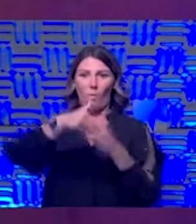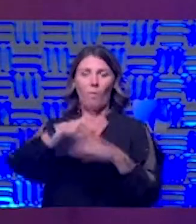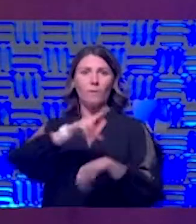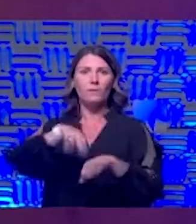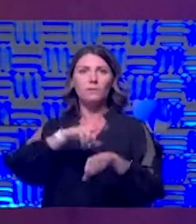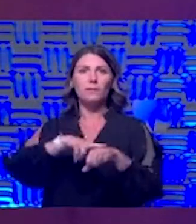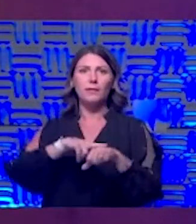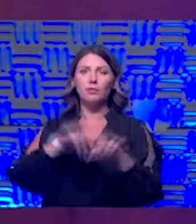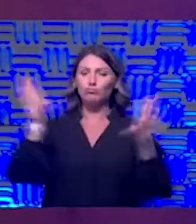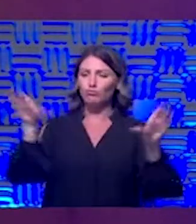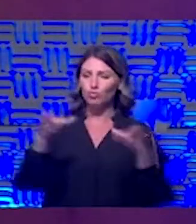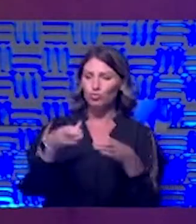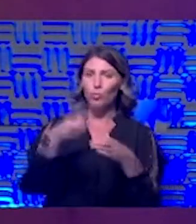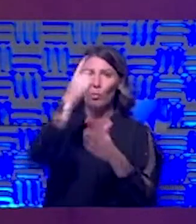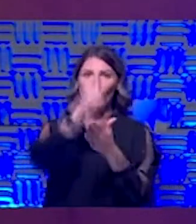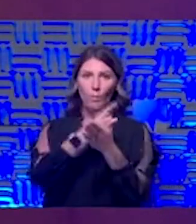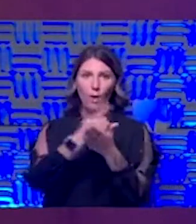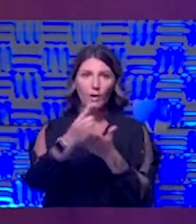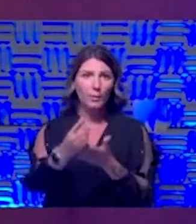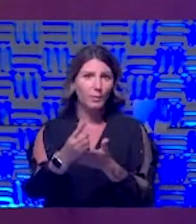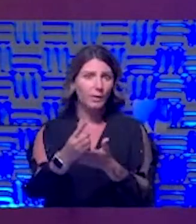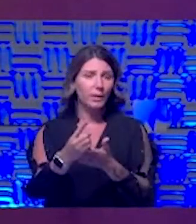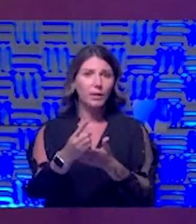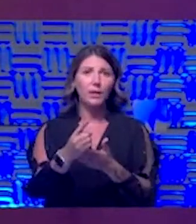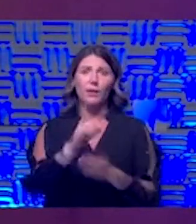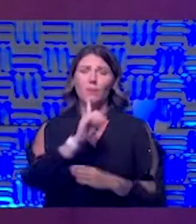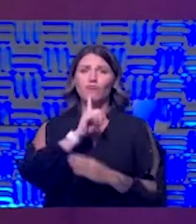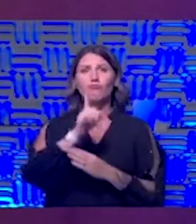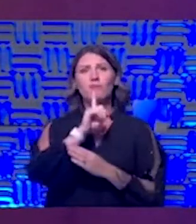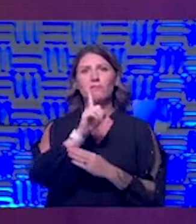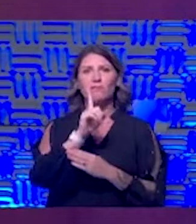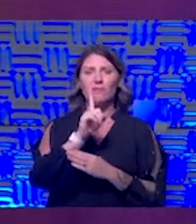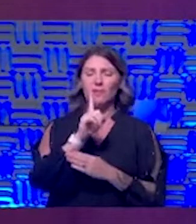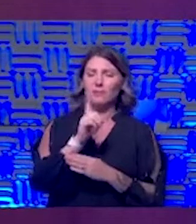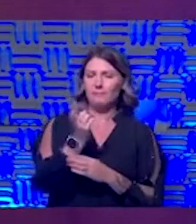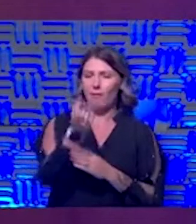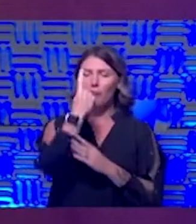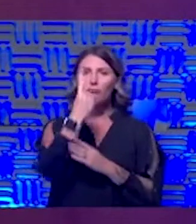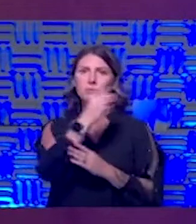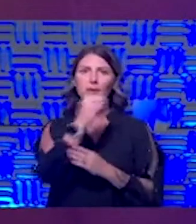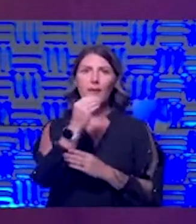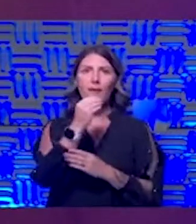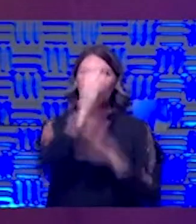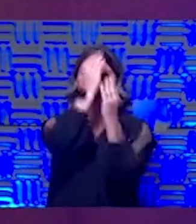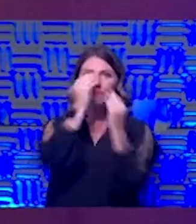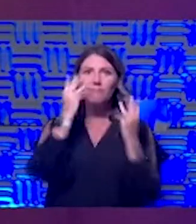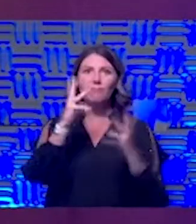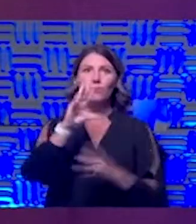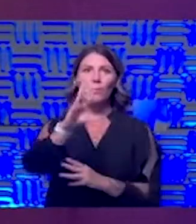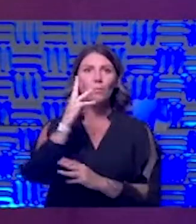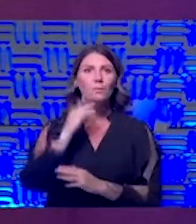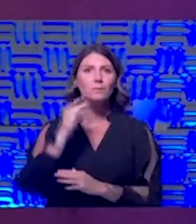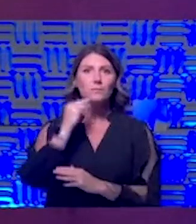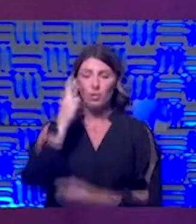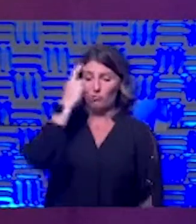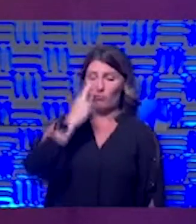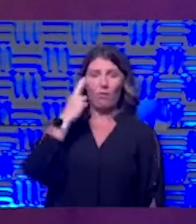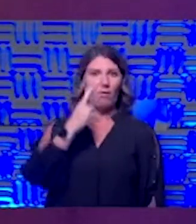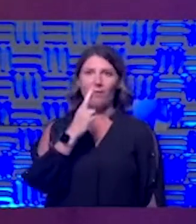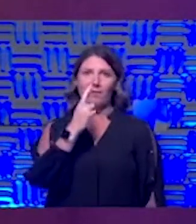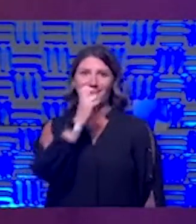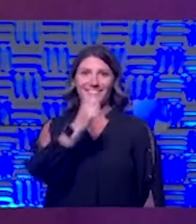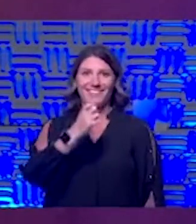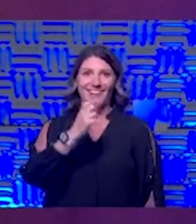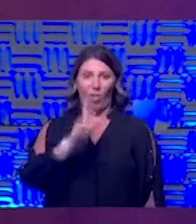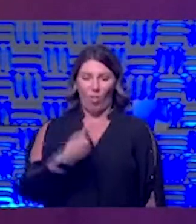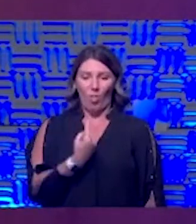And it's an opportunity, again, really to understand and share your experiences, realize that you're not alone in those,